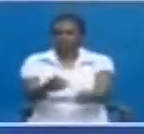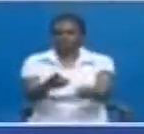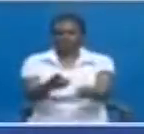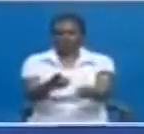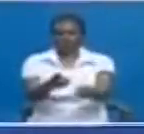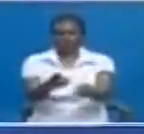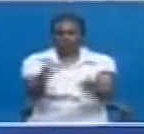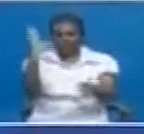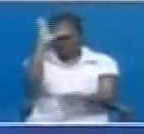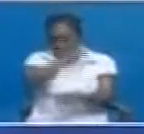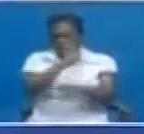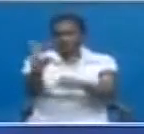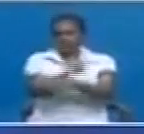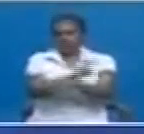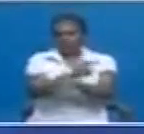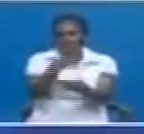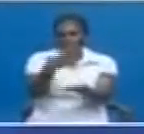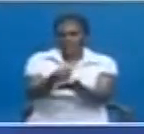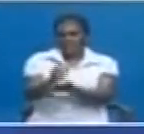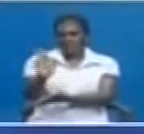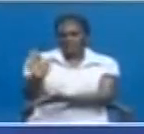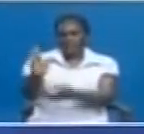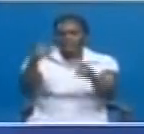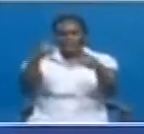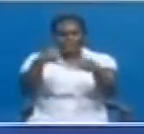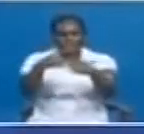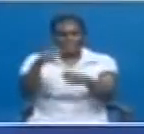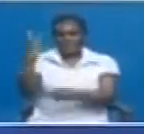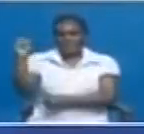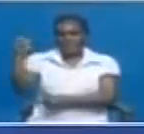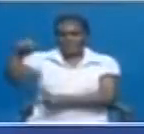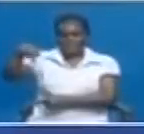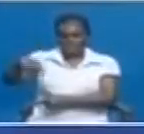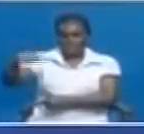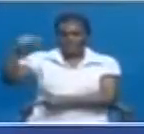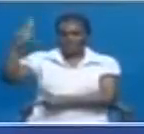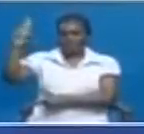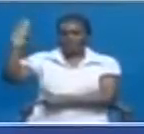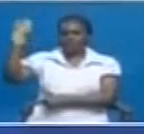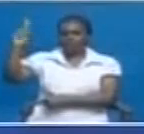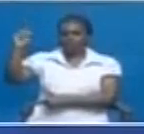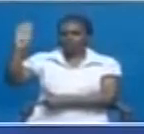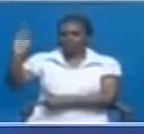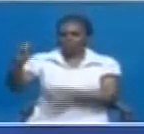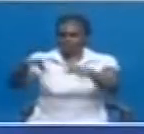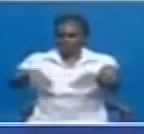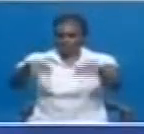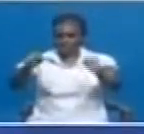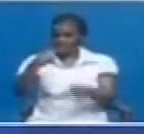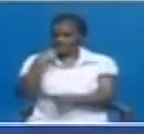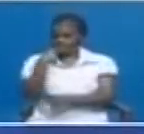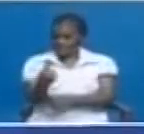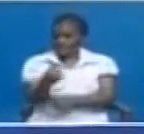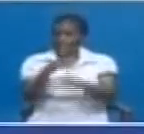on misappropriation of funds under their watch. Rarieda, Member of Parliament who heads the Public Accounts Committee, says whereas